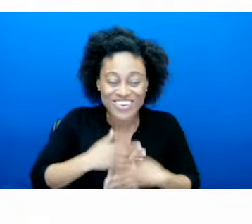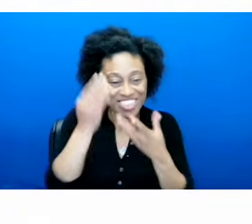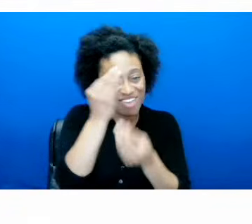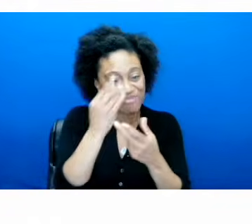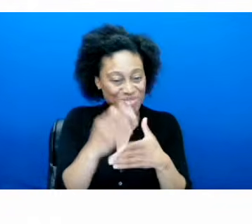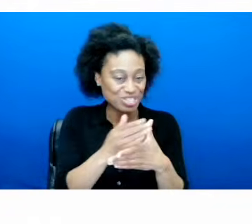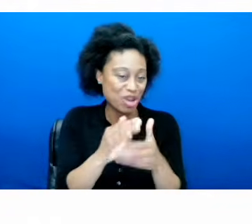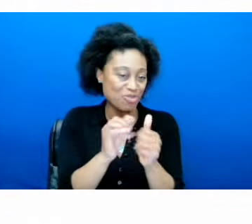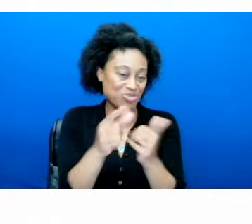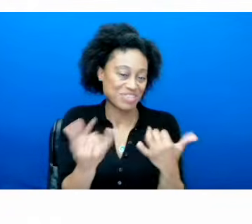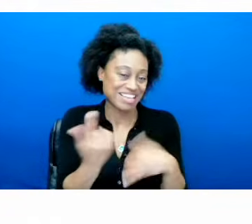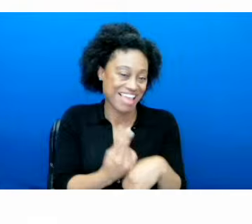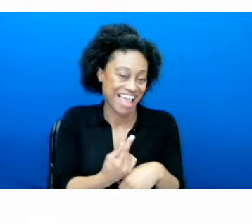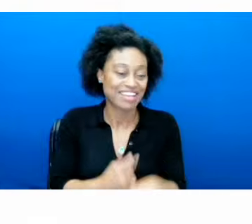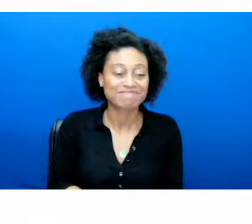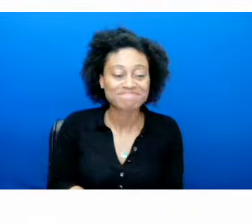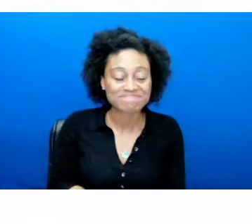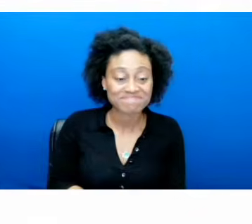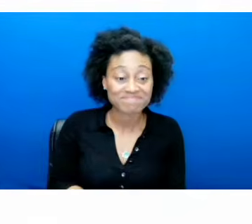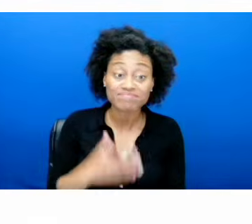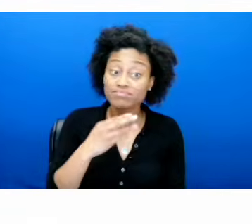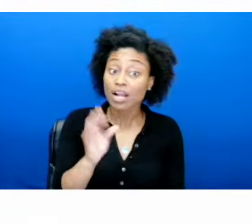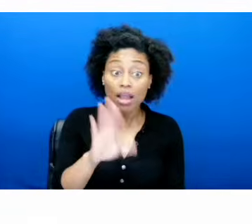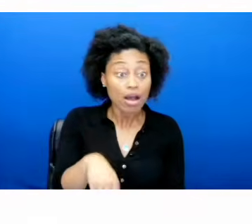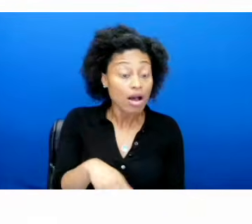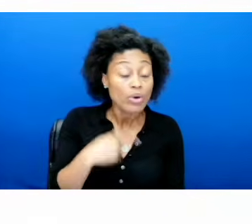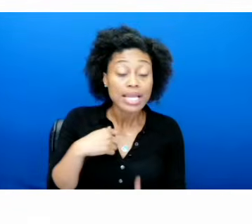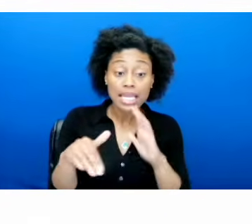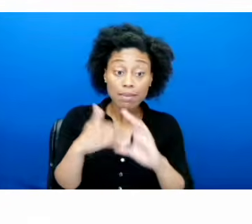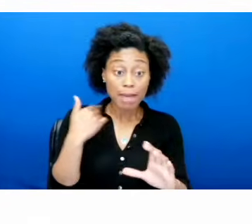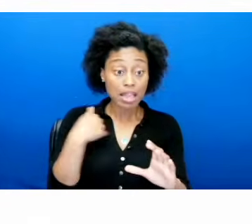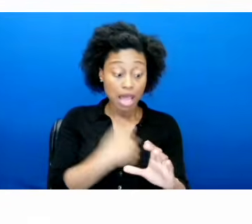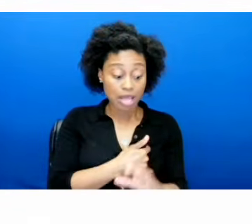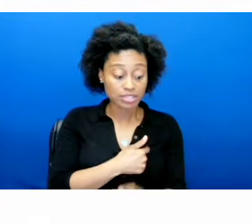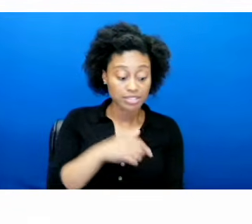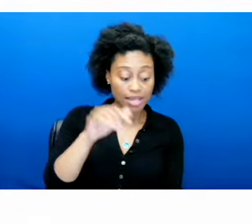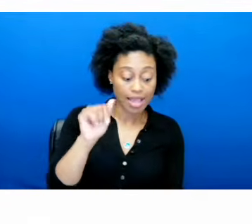today. And feel free to email us at